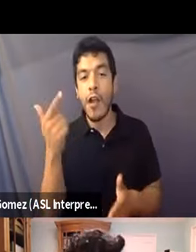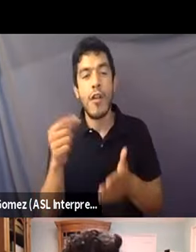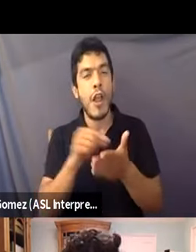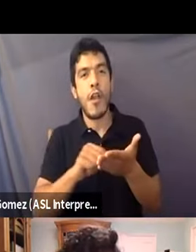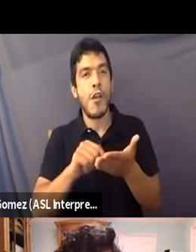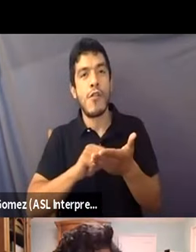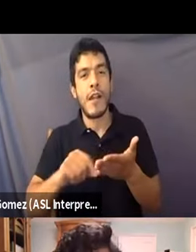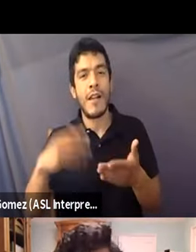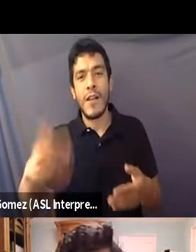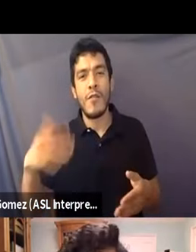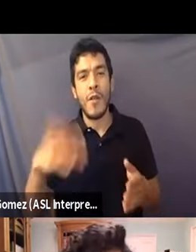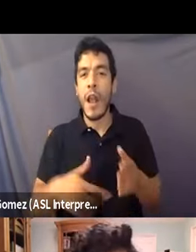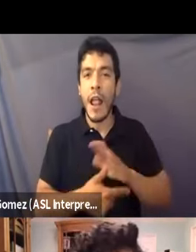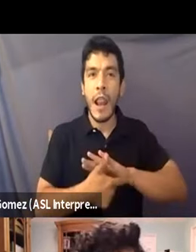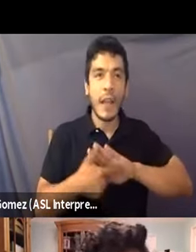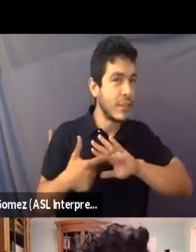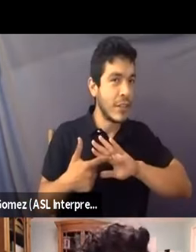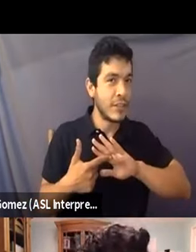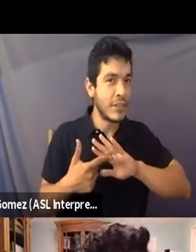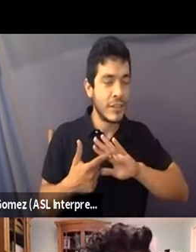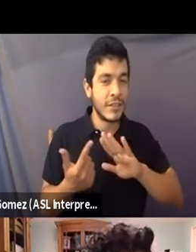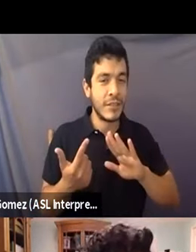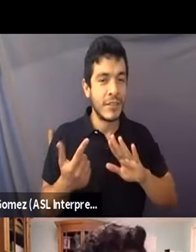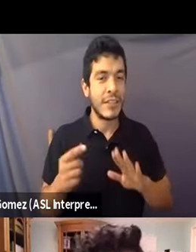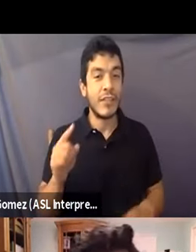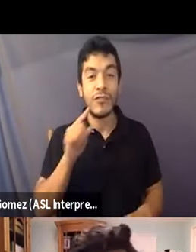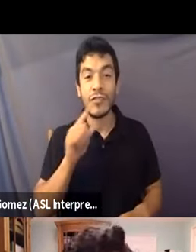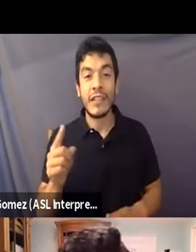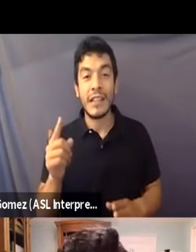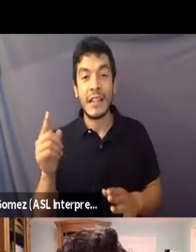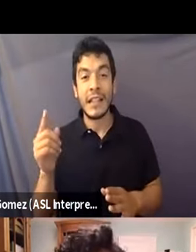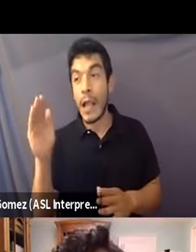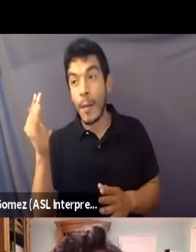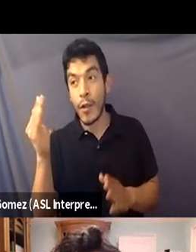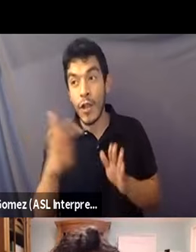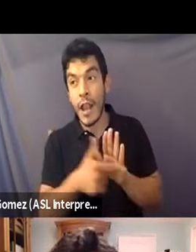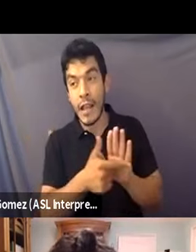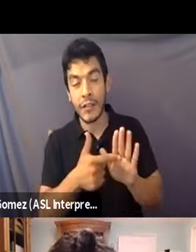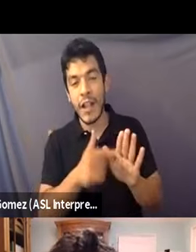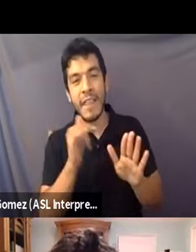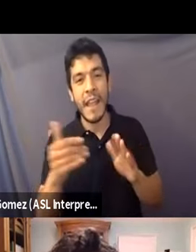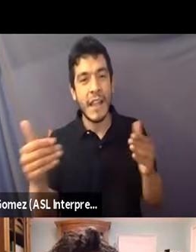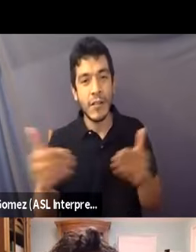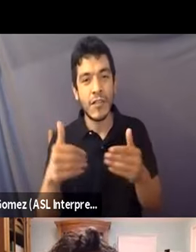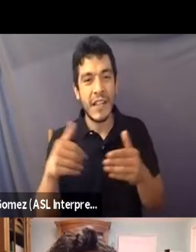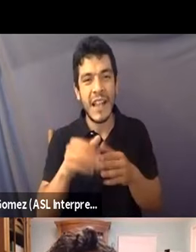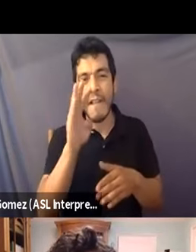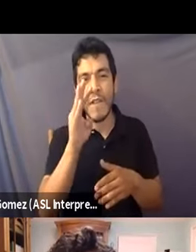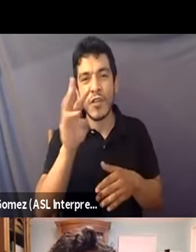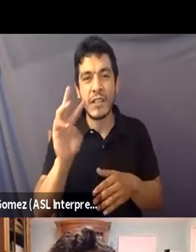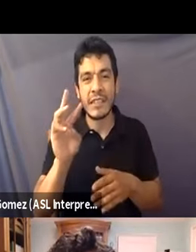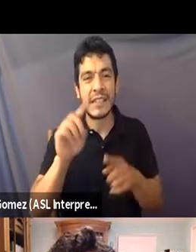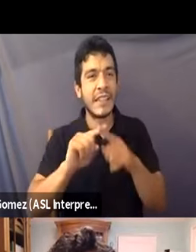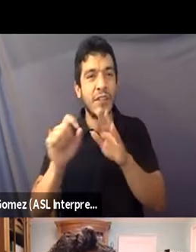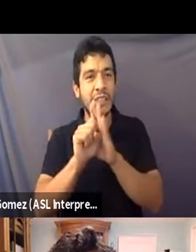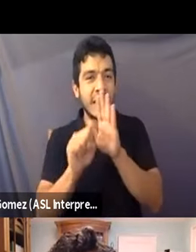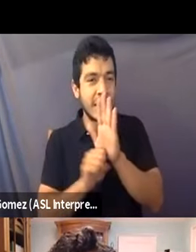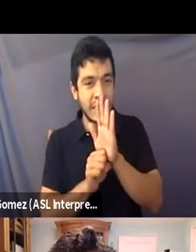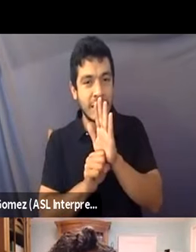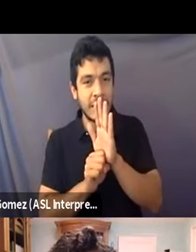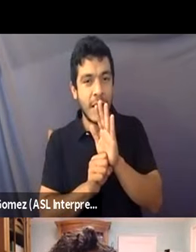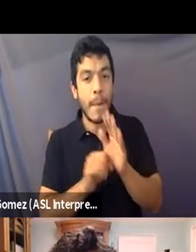legislation, right? That it mirrors legislation that's been introduced in 46 additional states, right? That